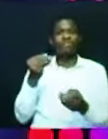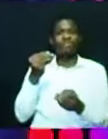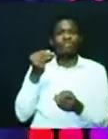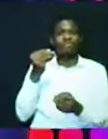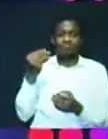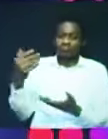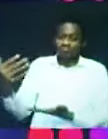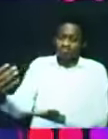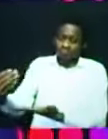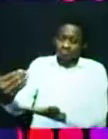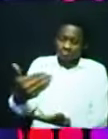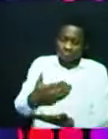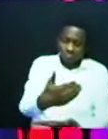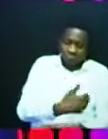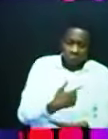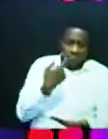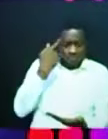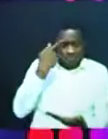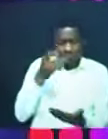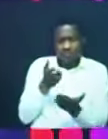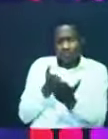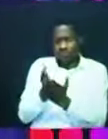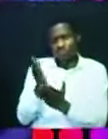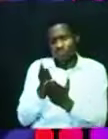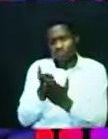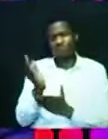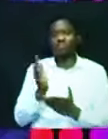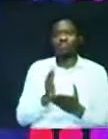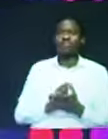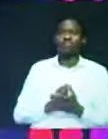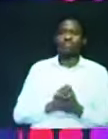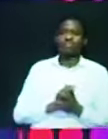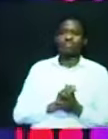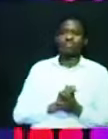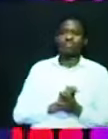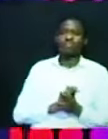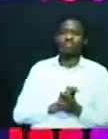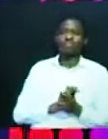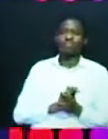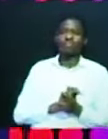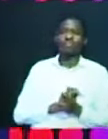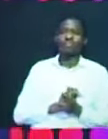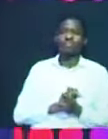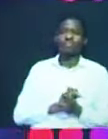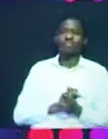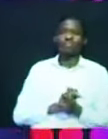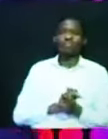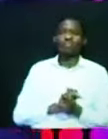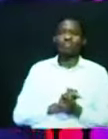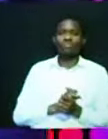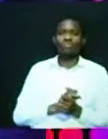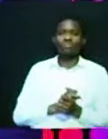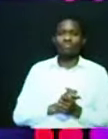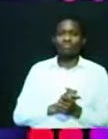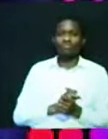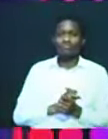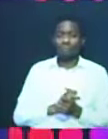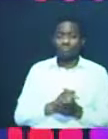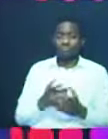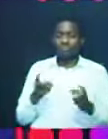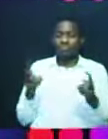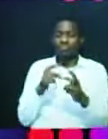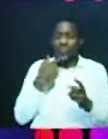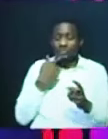okuafo aba emanugo no ono so betumi amamo ne hiamu nyina se ne ahunyate e wo training. So he's saying that God